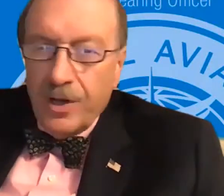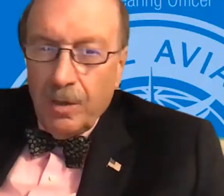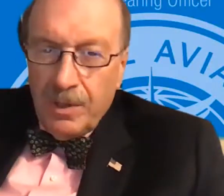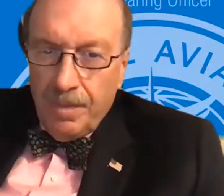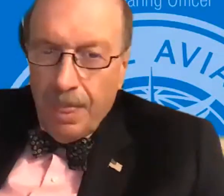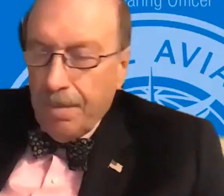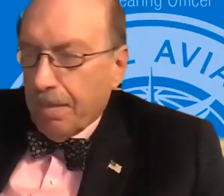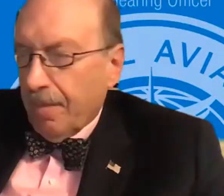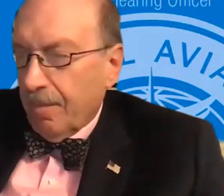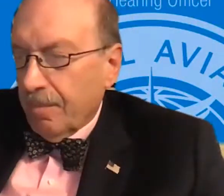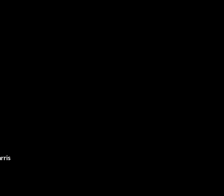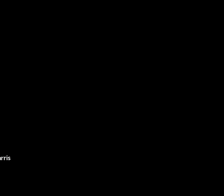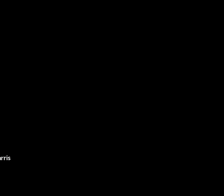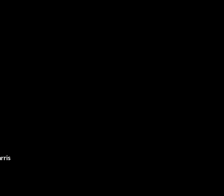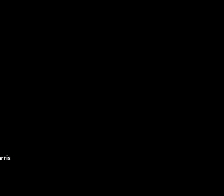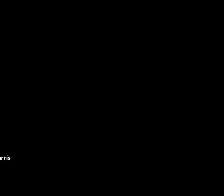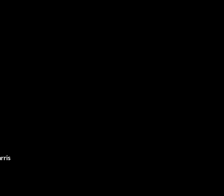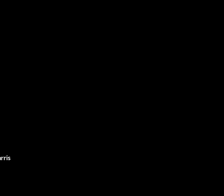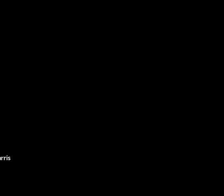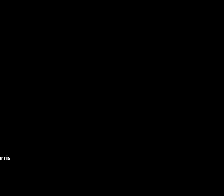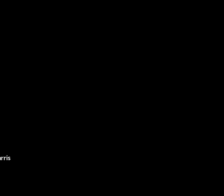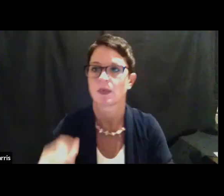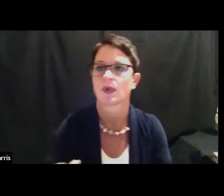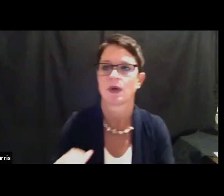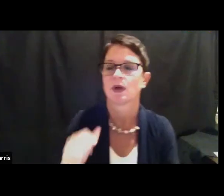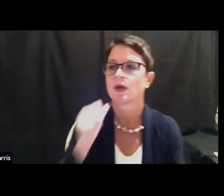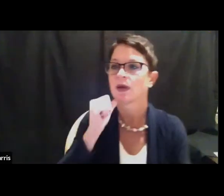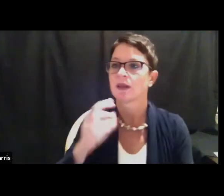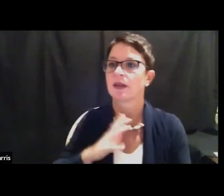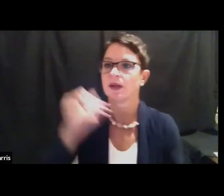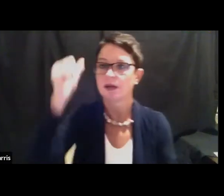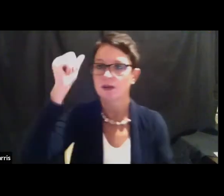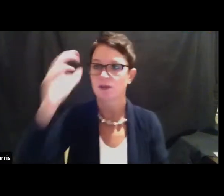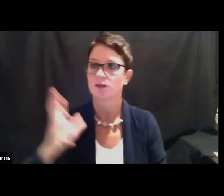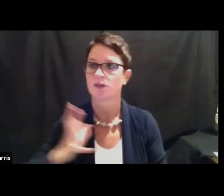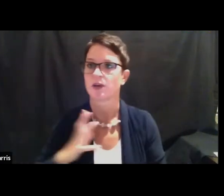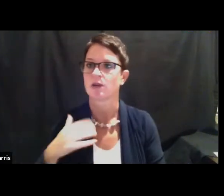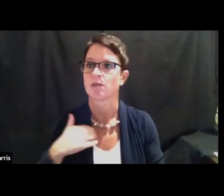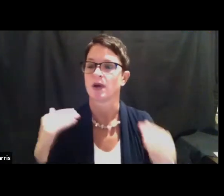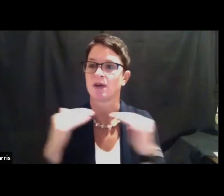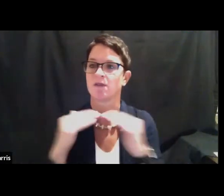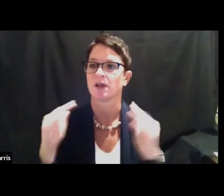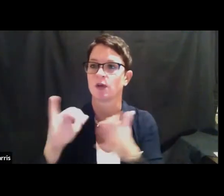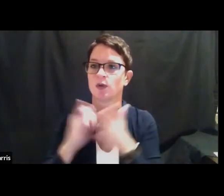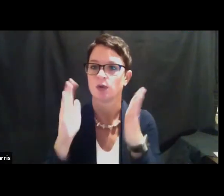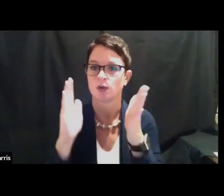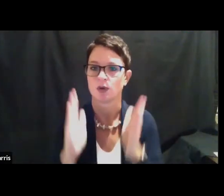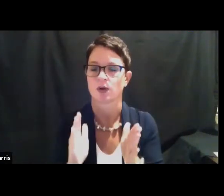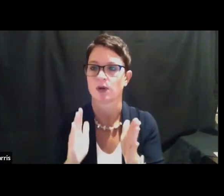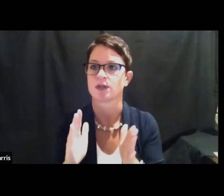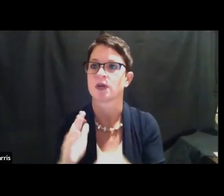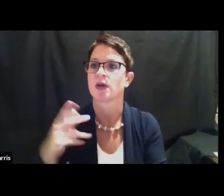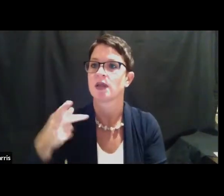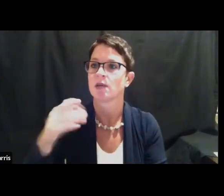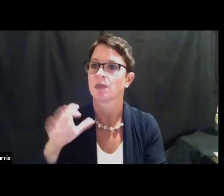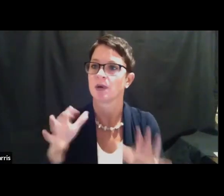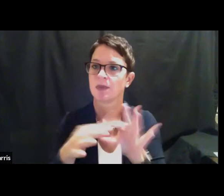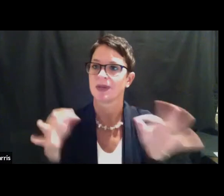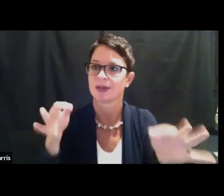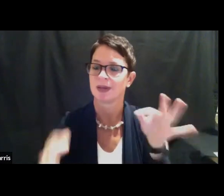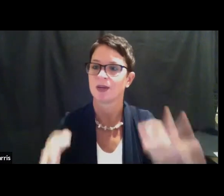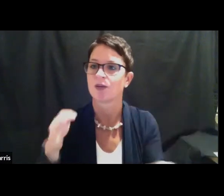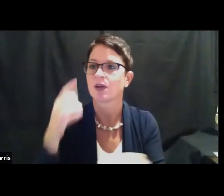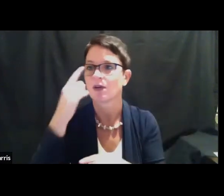Ladies and gentlemen, my fellow New Yorkers, the public hearing for the LaGuardia Airport